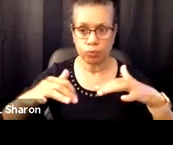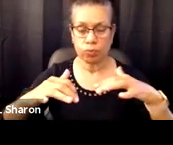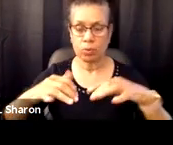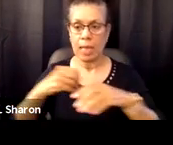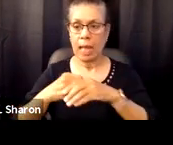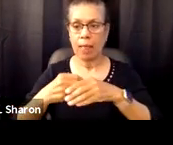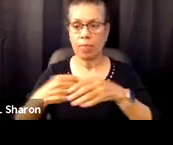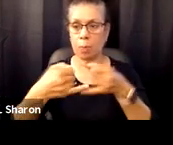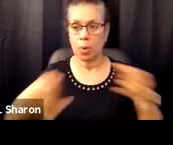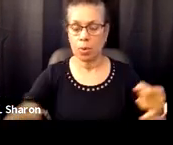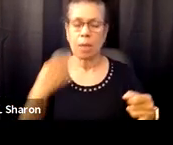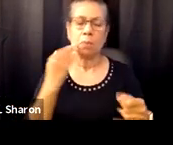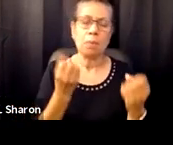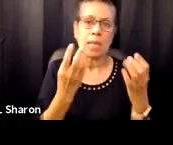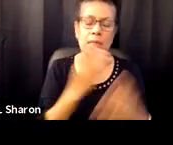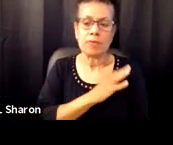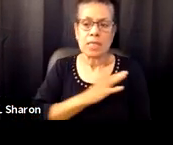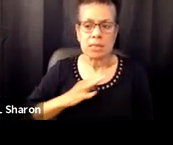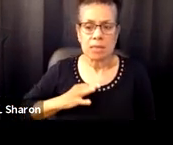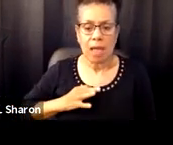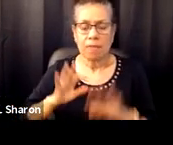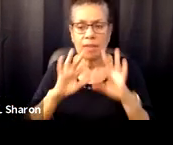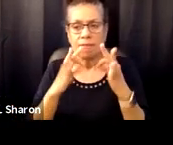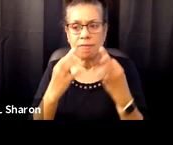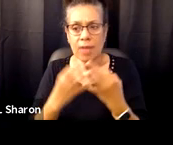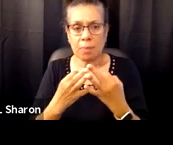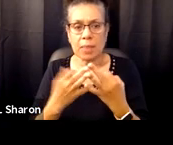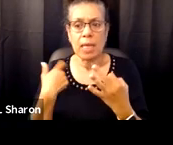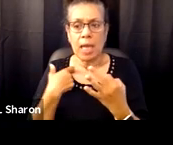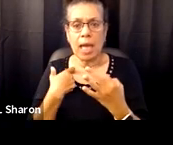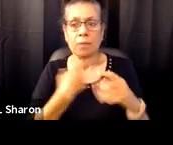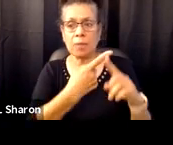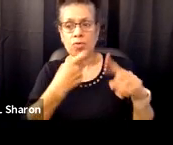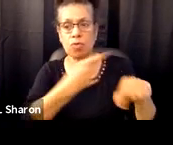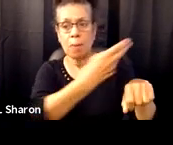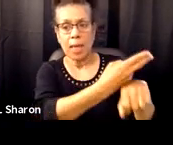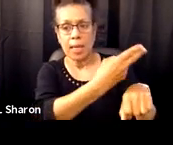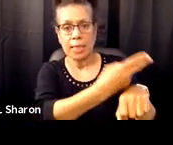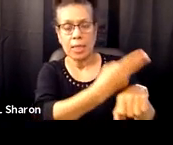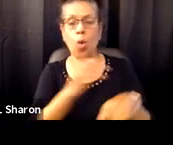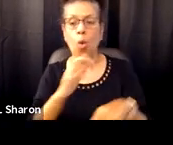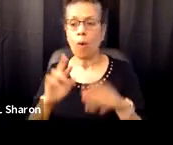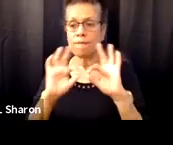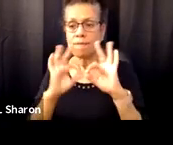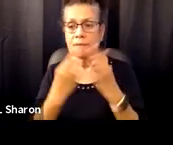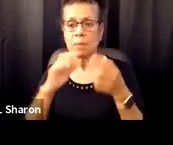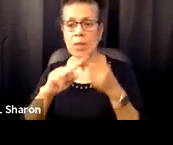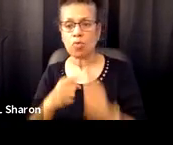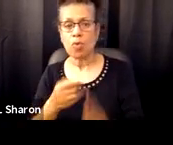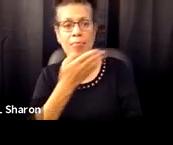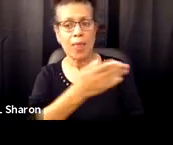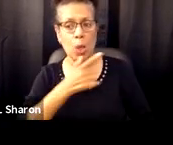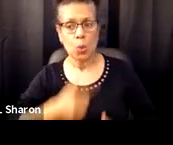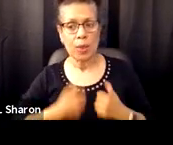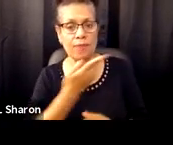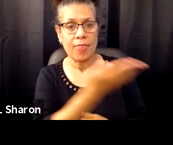staff and families have immigrated from haiti or have family and friends who live there currently